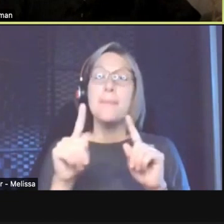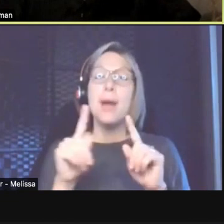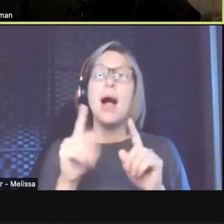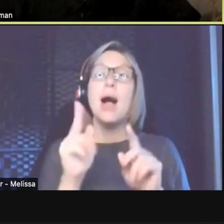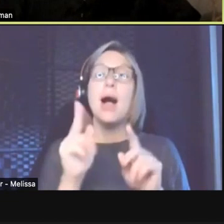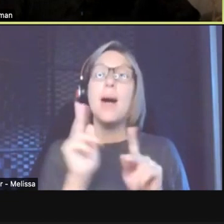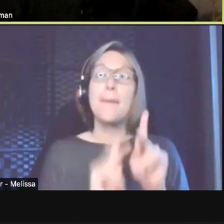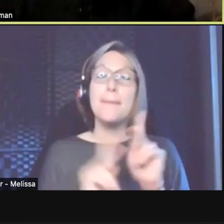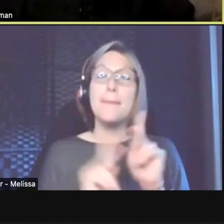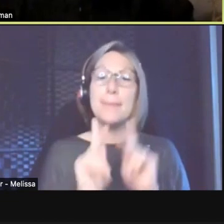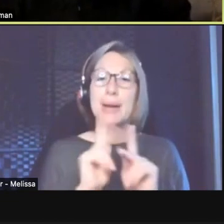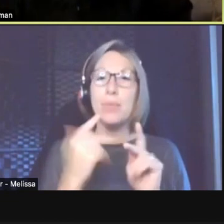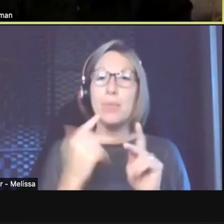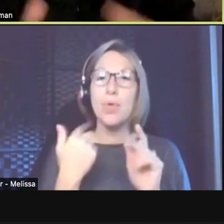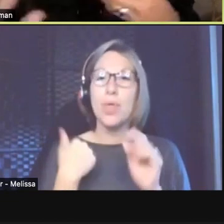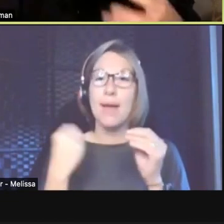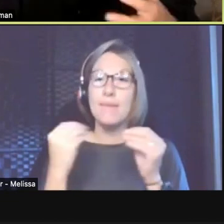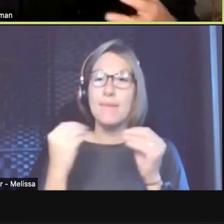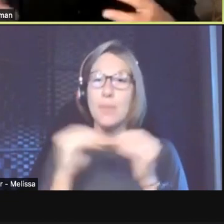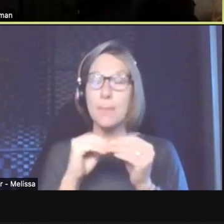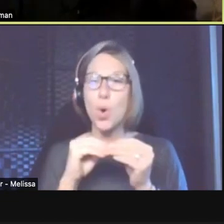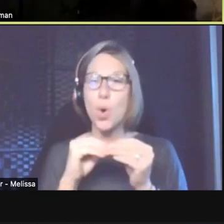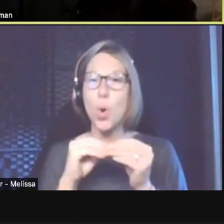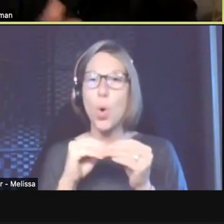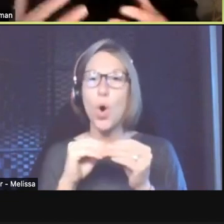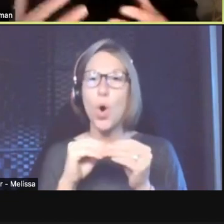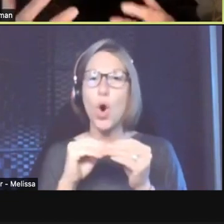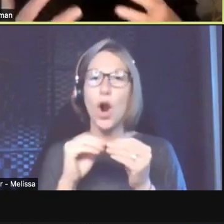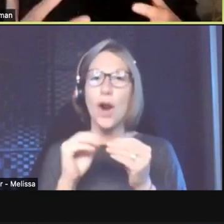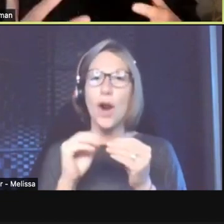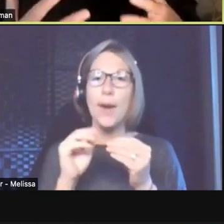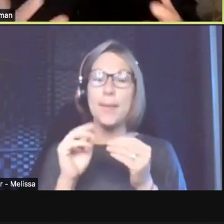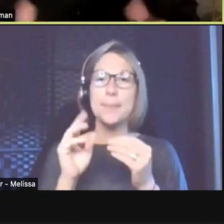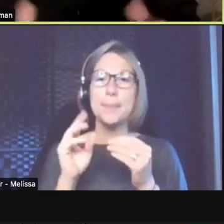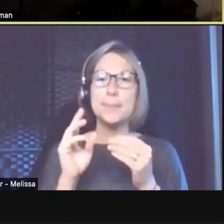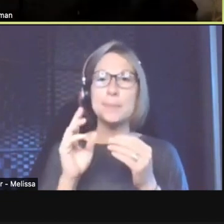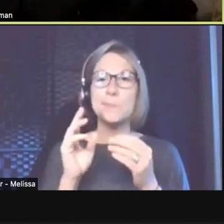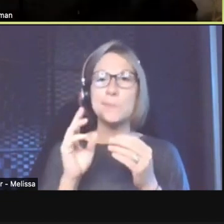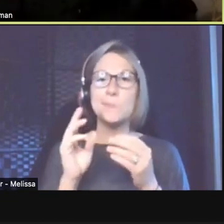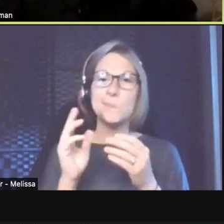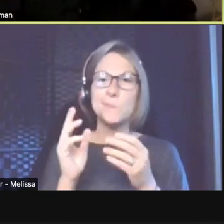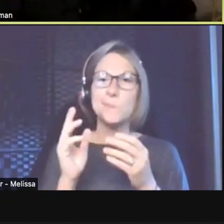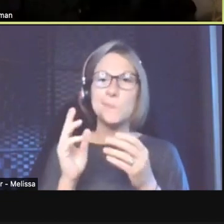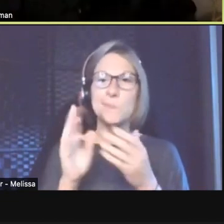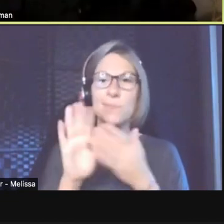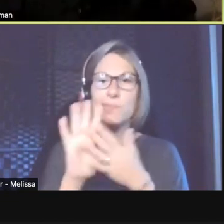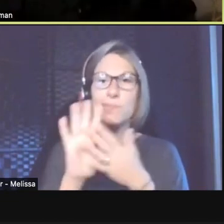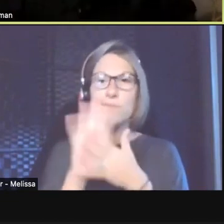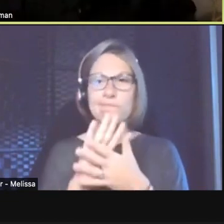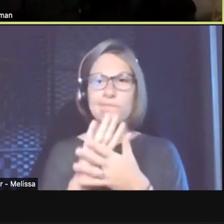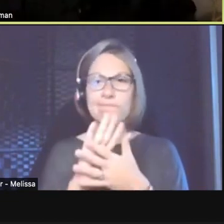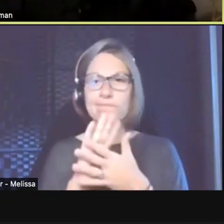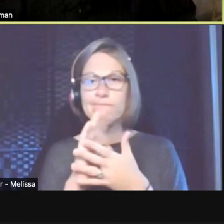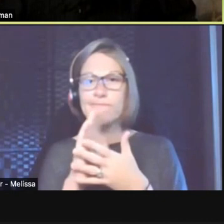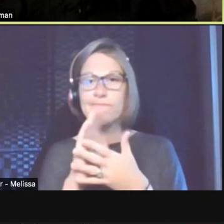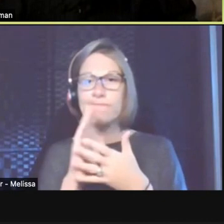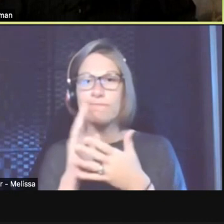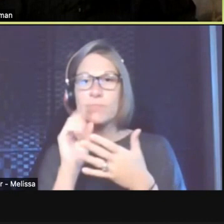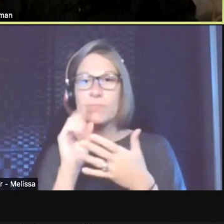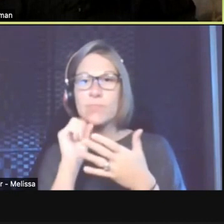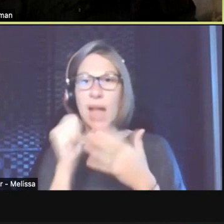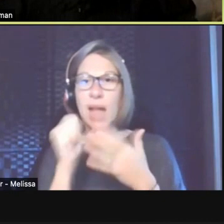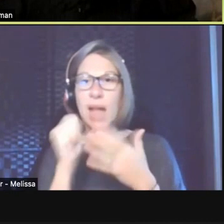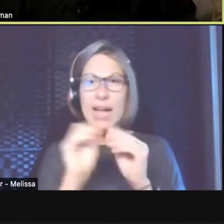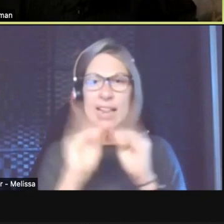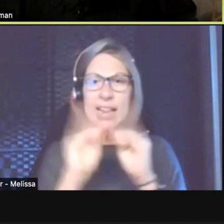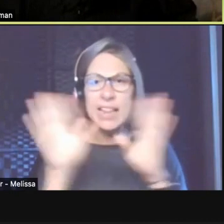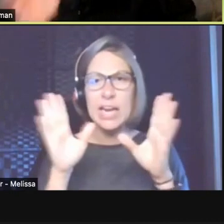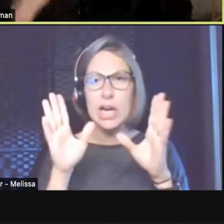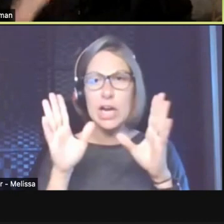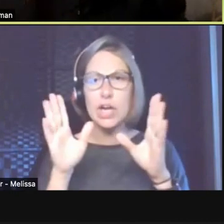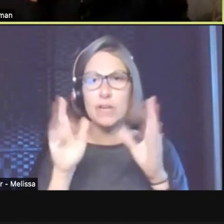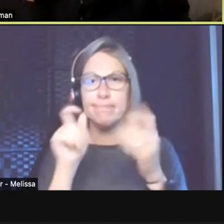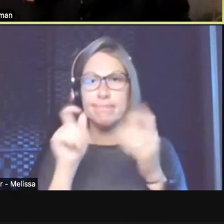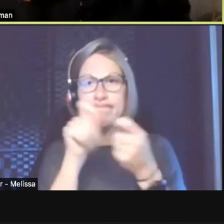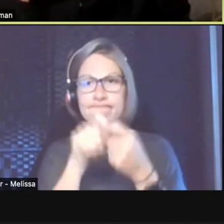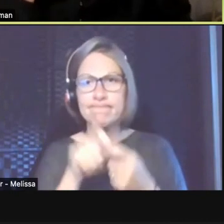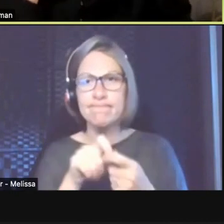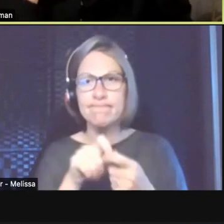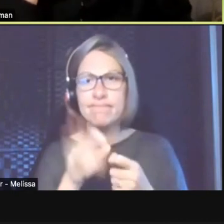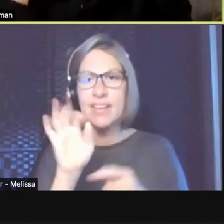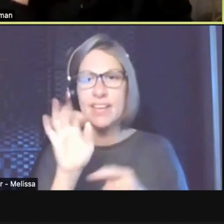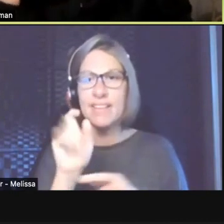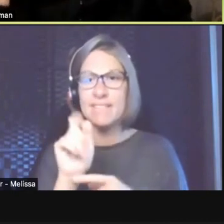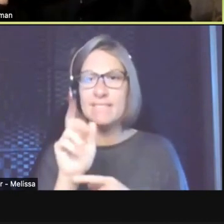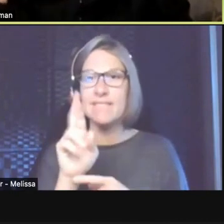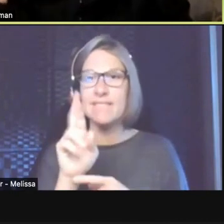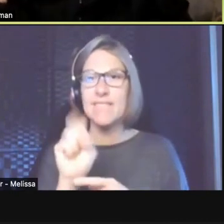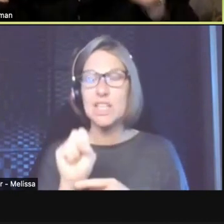more ambiguous image, it becomes really challenging. Okay. I am not, by the way, I